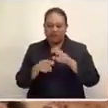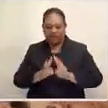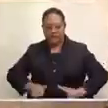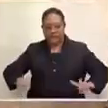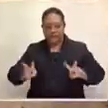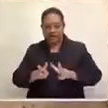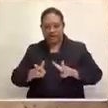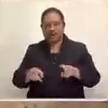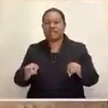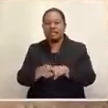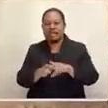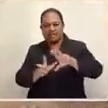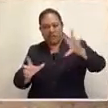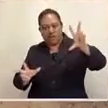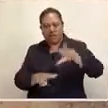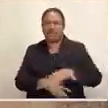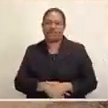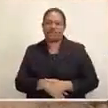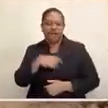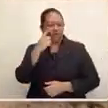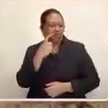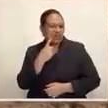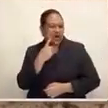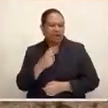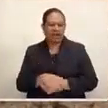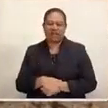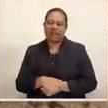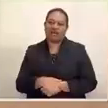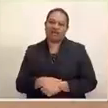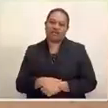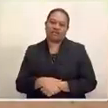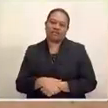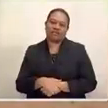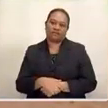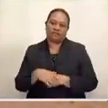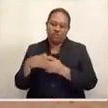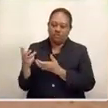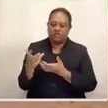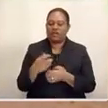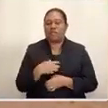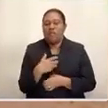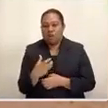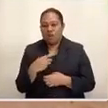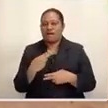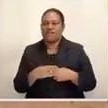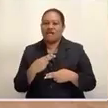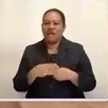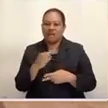in Vanuvalevu. So we are trying to invite most of our farmers to attend these